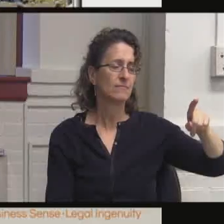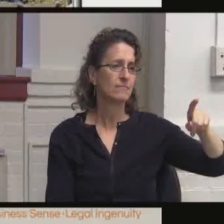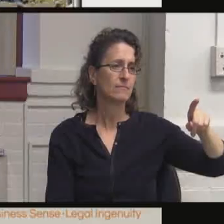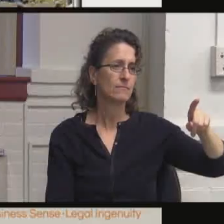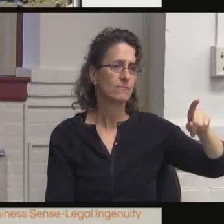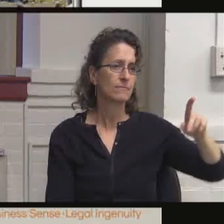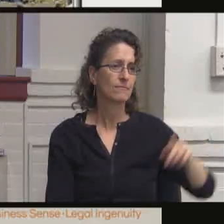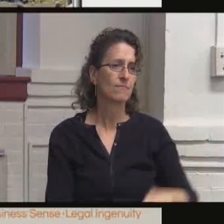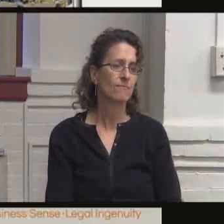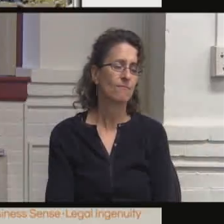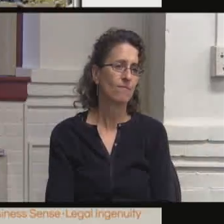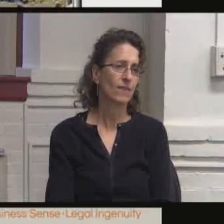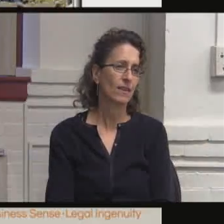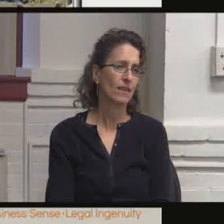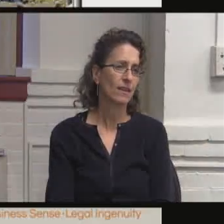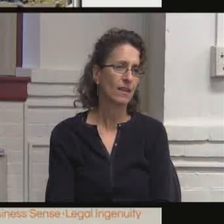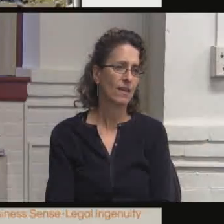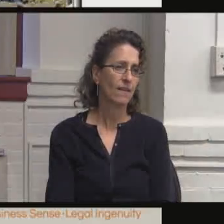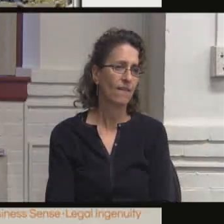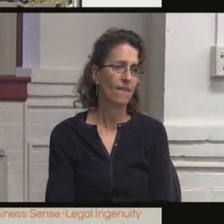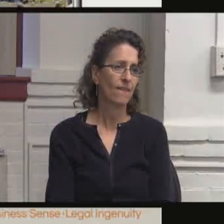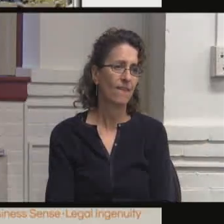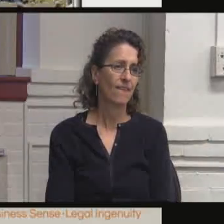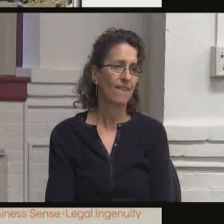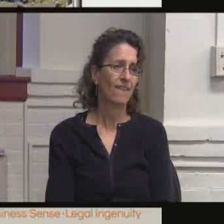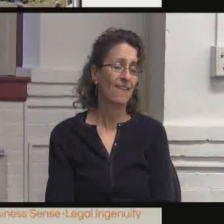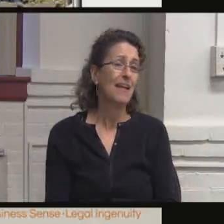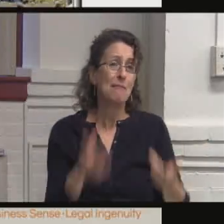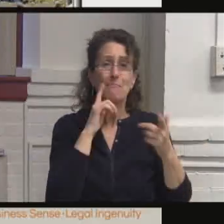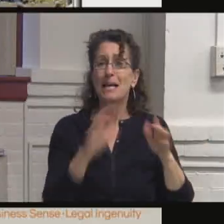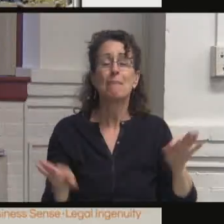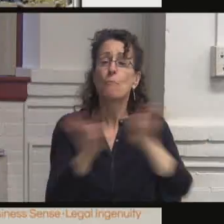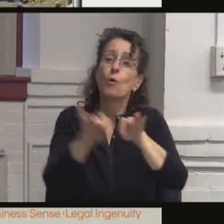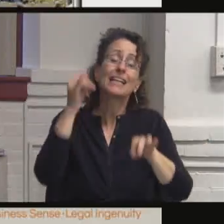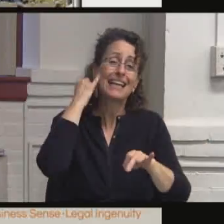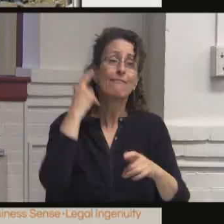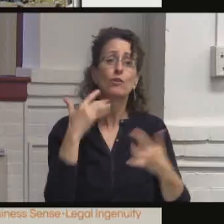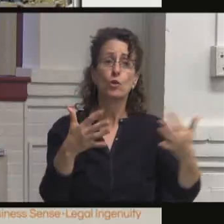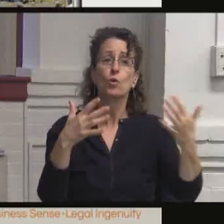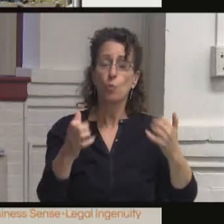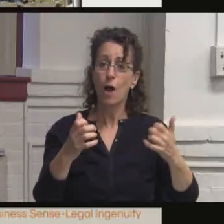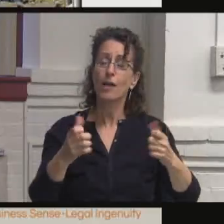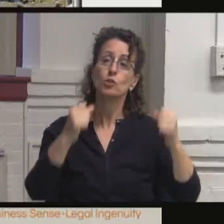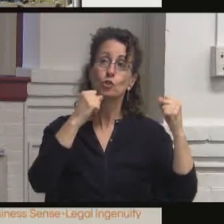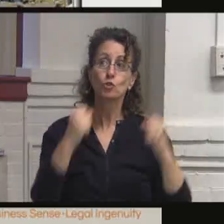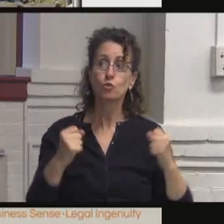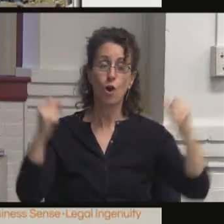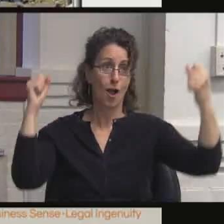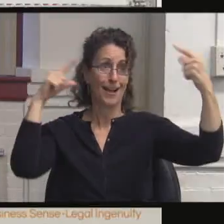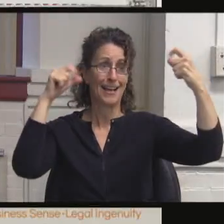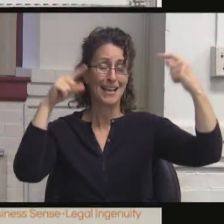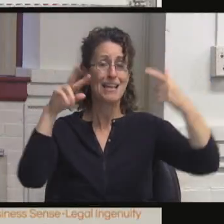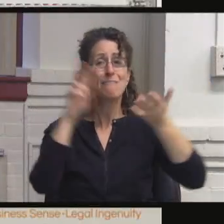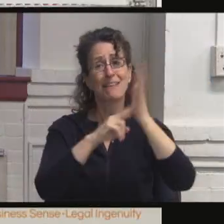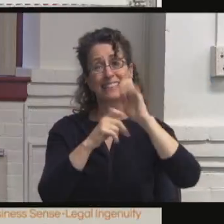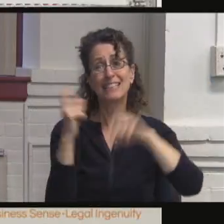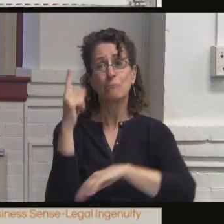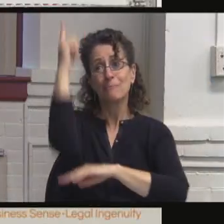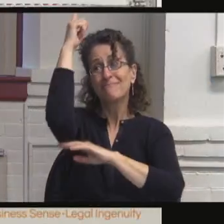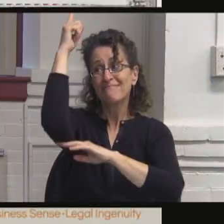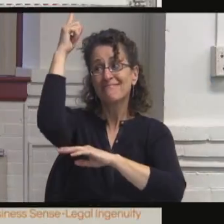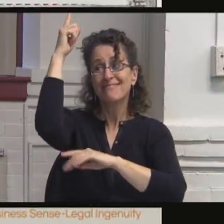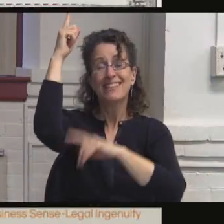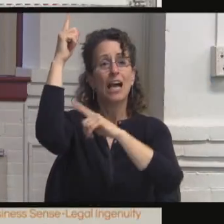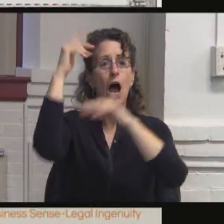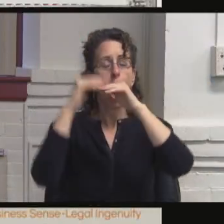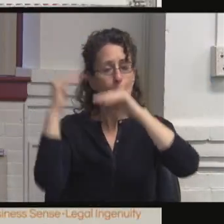data, the antennas still need to be able to see where the handsets and the people are. One of the